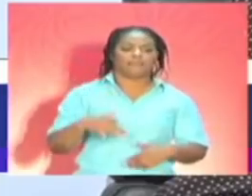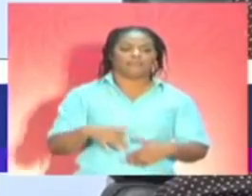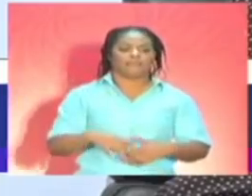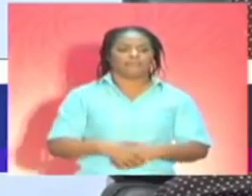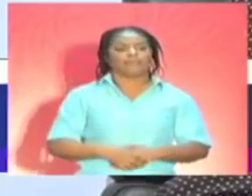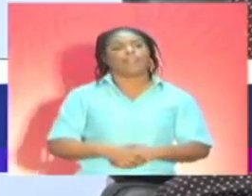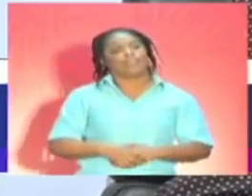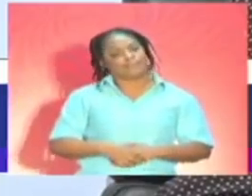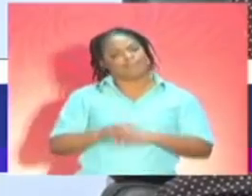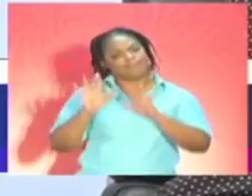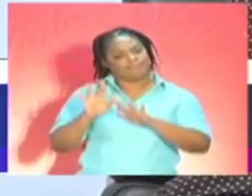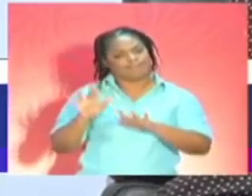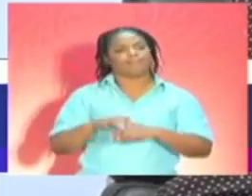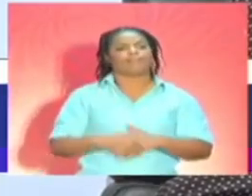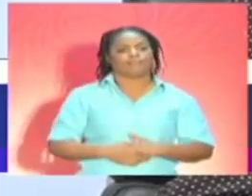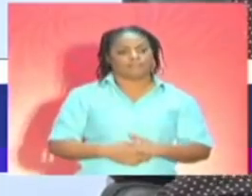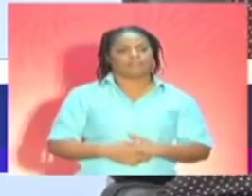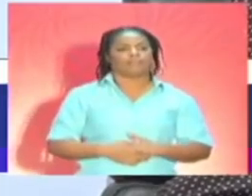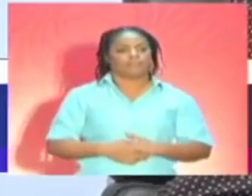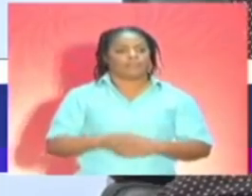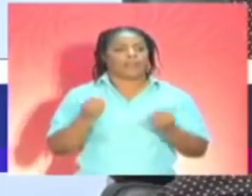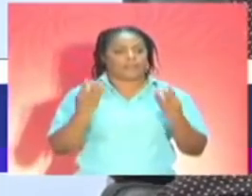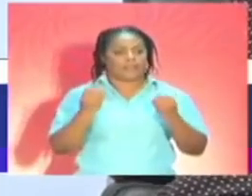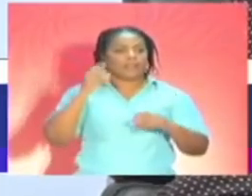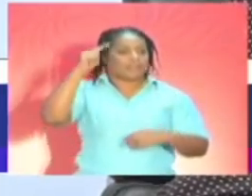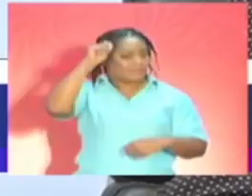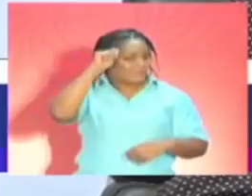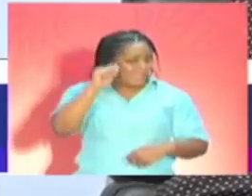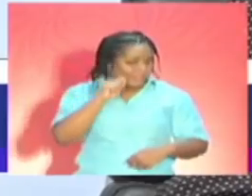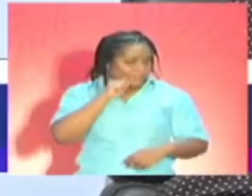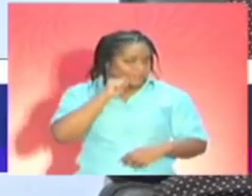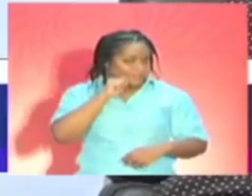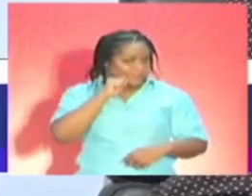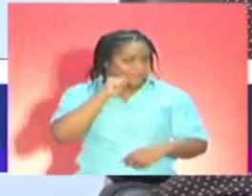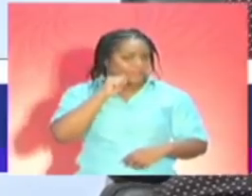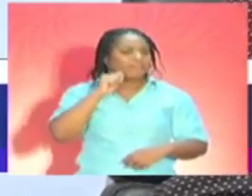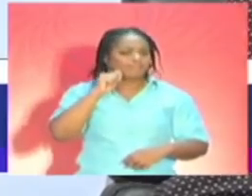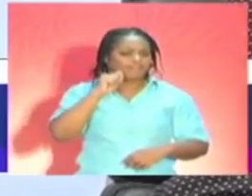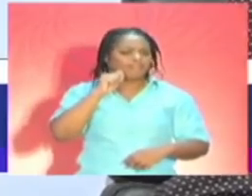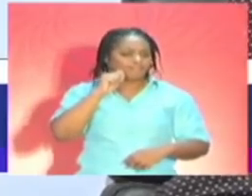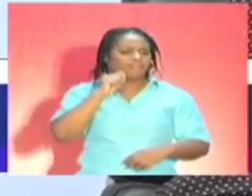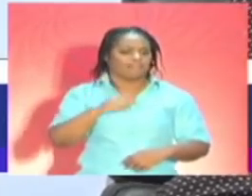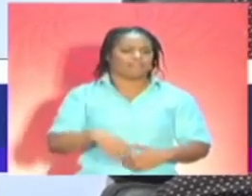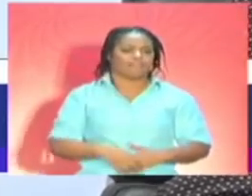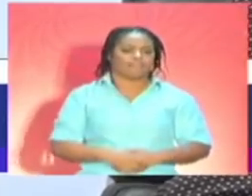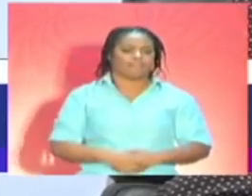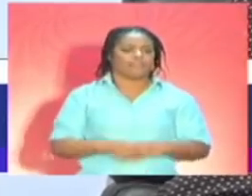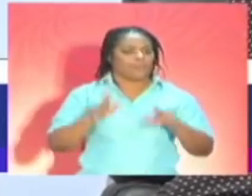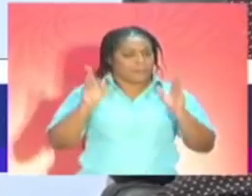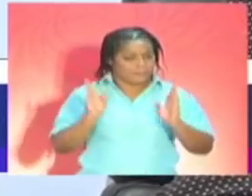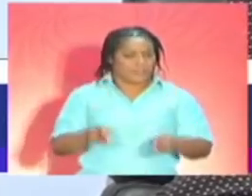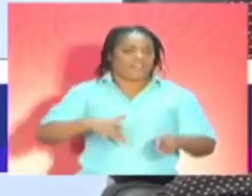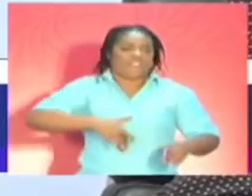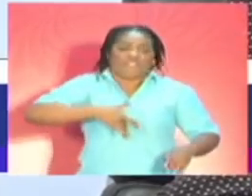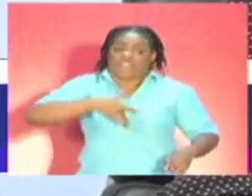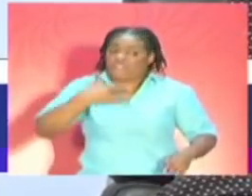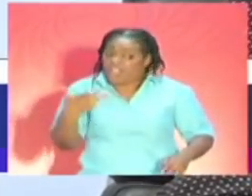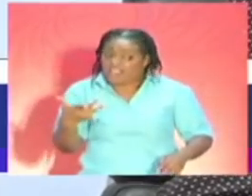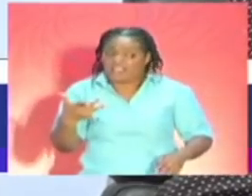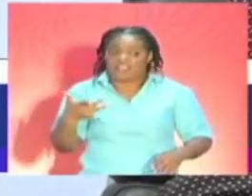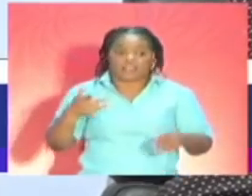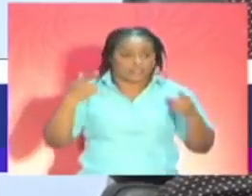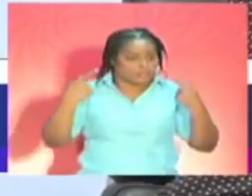particularly prevalent among adolescents. They can be quite anxious, and that anxiety